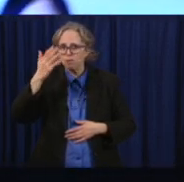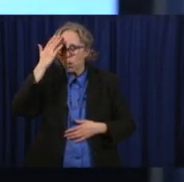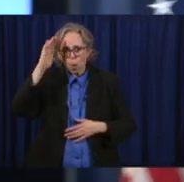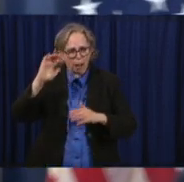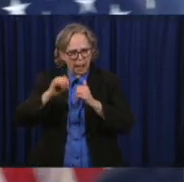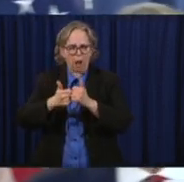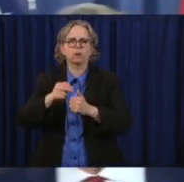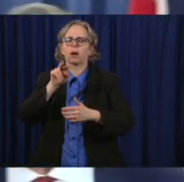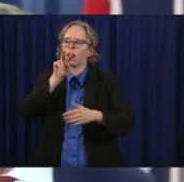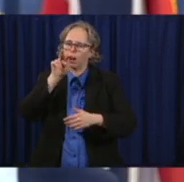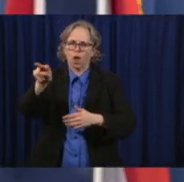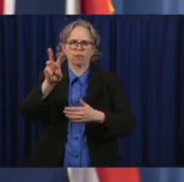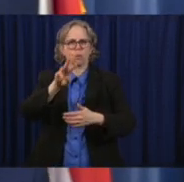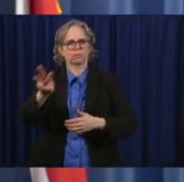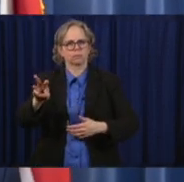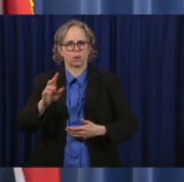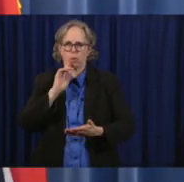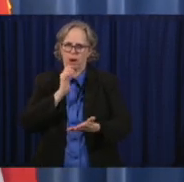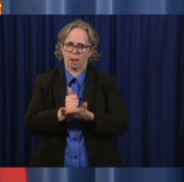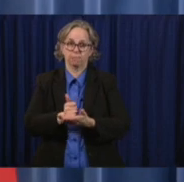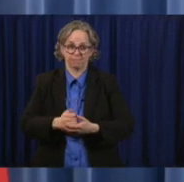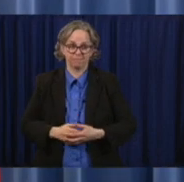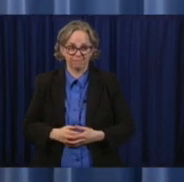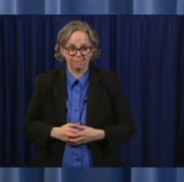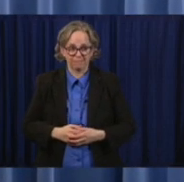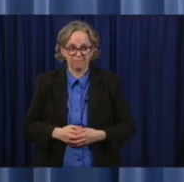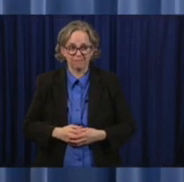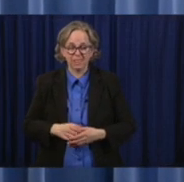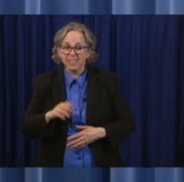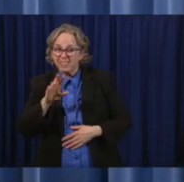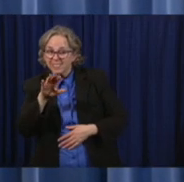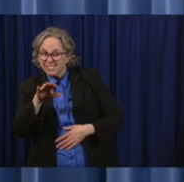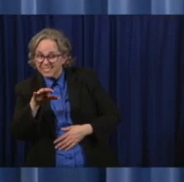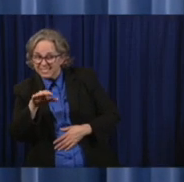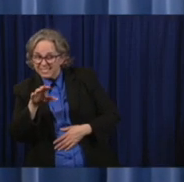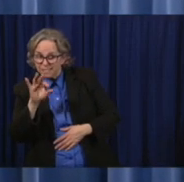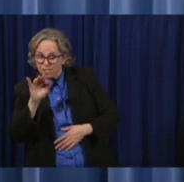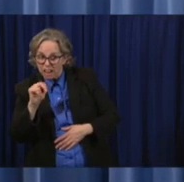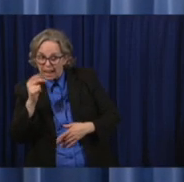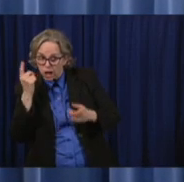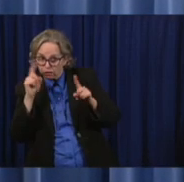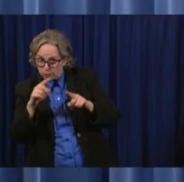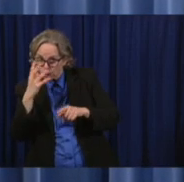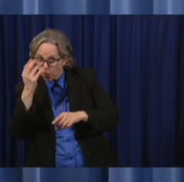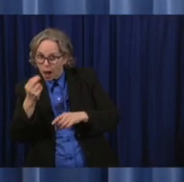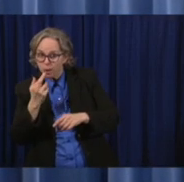you. Also, Governor, did Fran say yes to going out to a restaurant anytime soon?